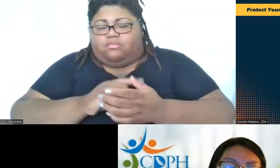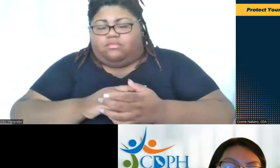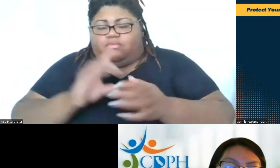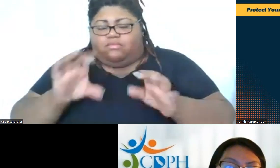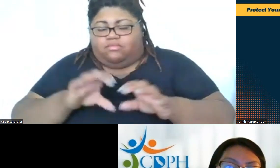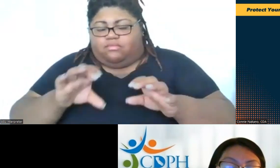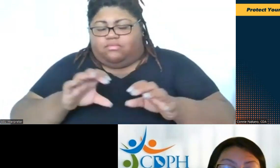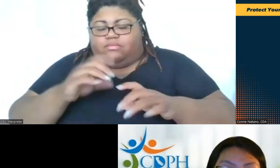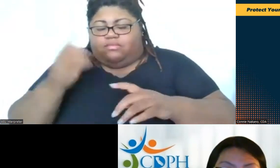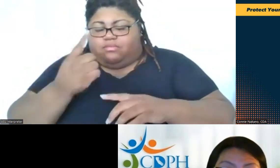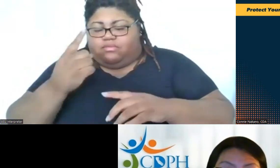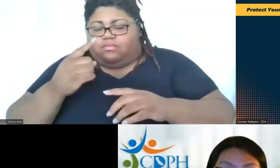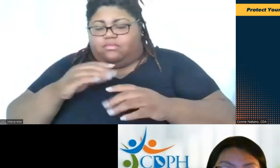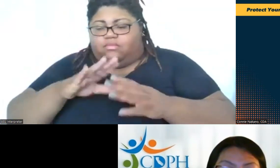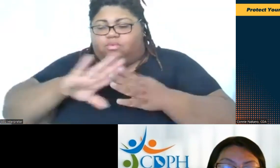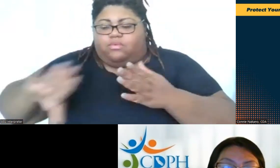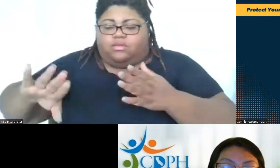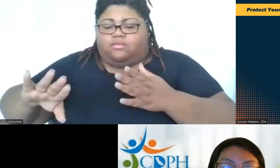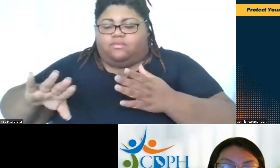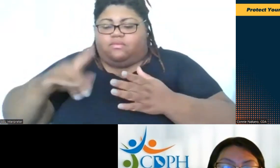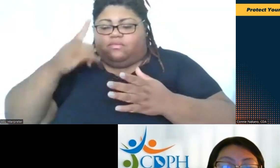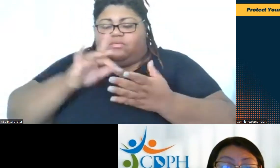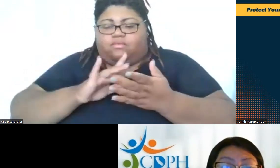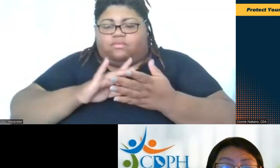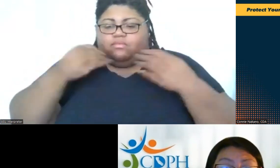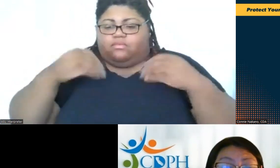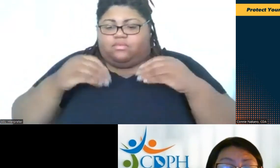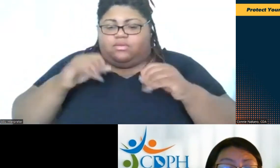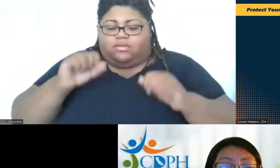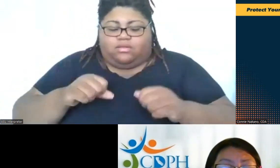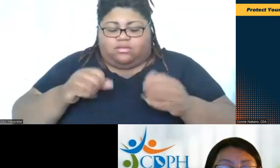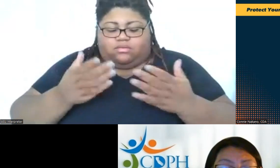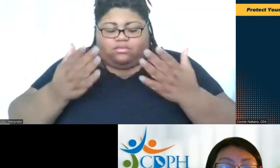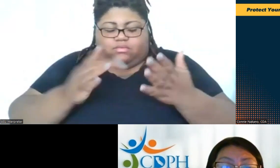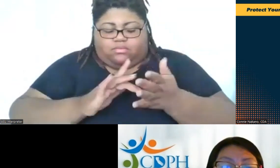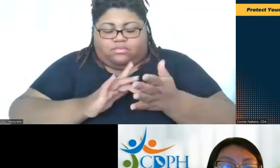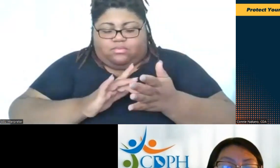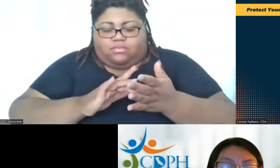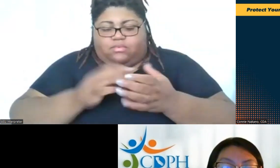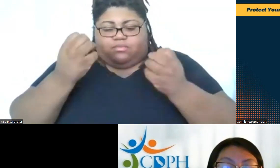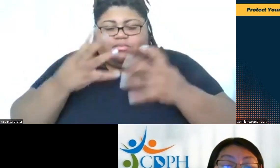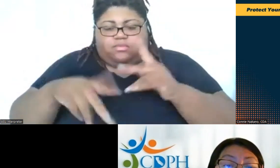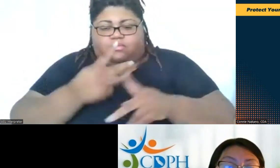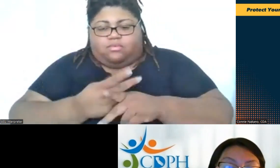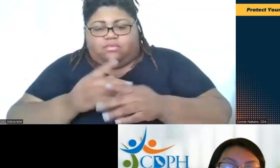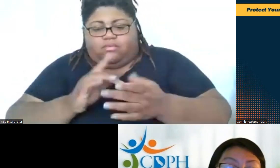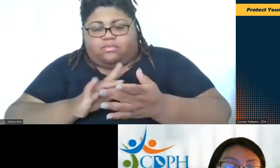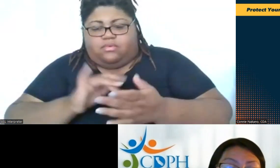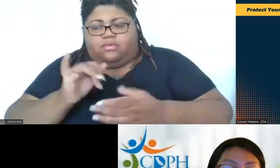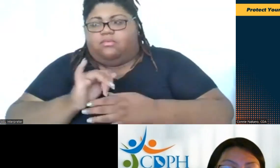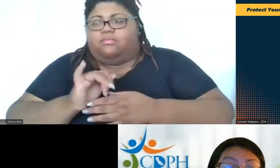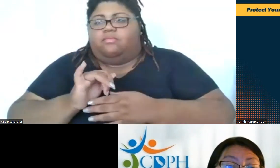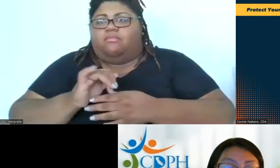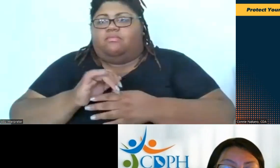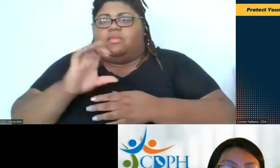waiver enabled pharmacists to prescribe. So a lot of the major chains like CVS and Walgreens do have